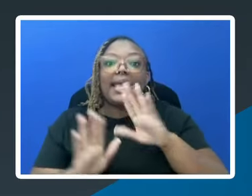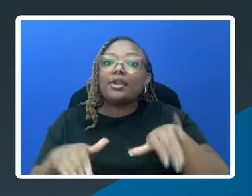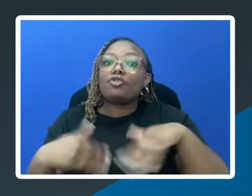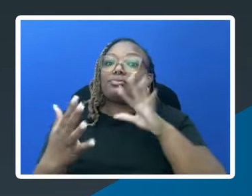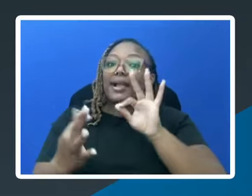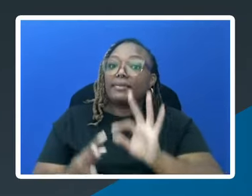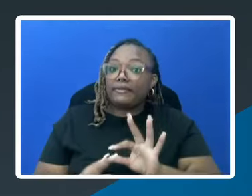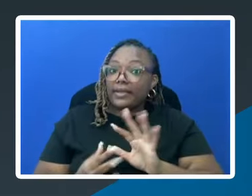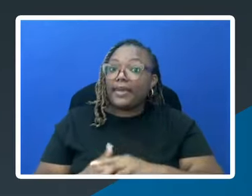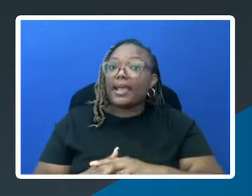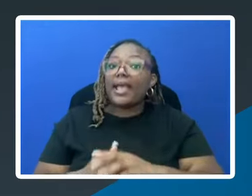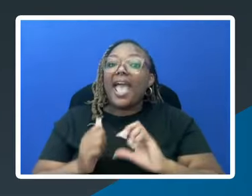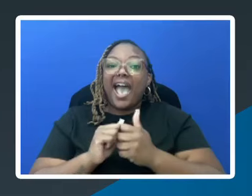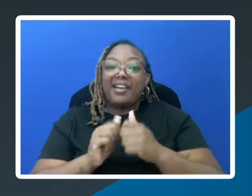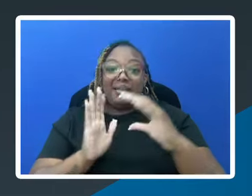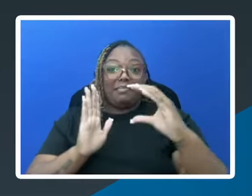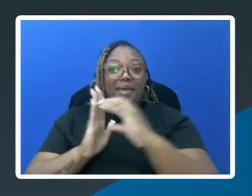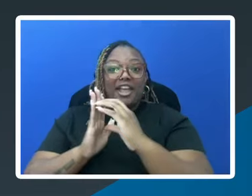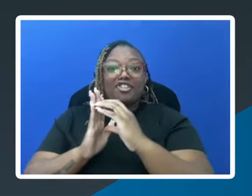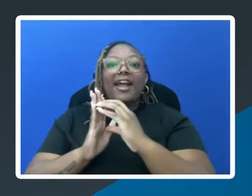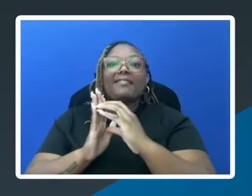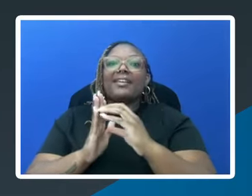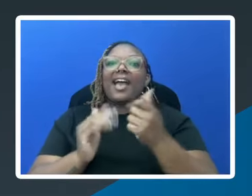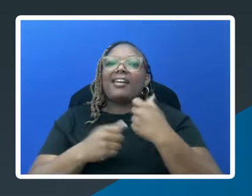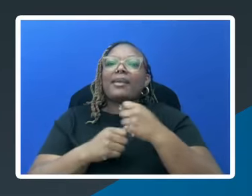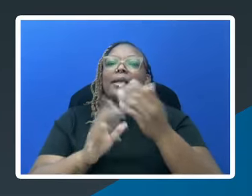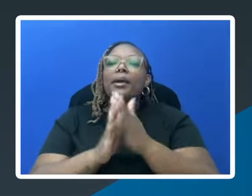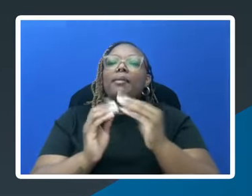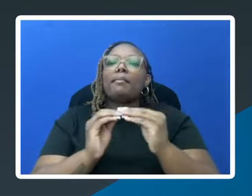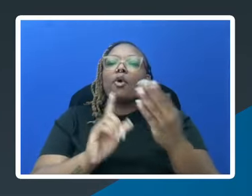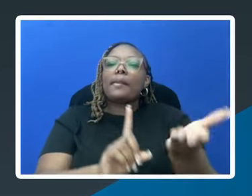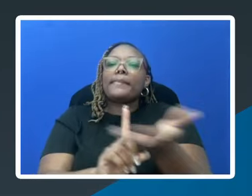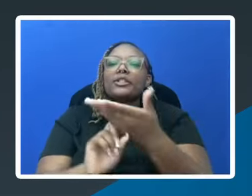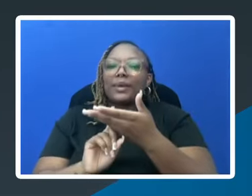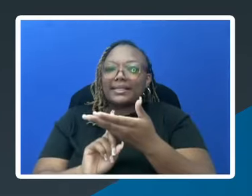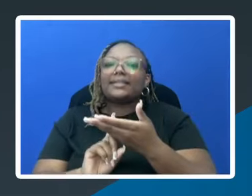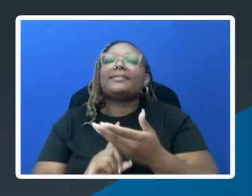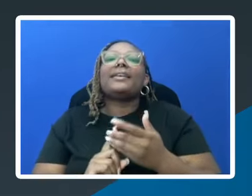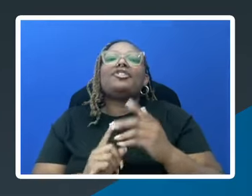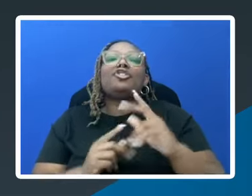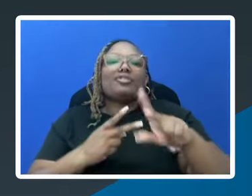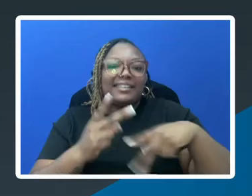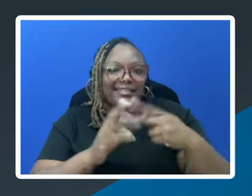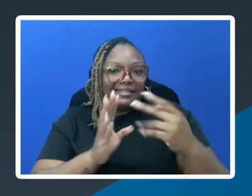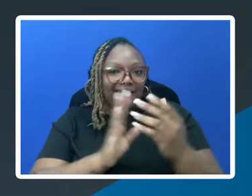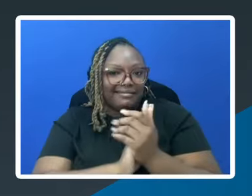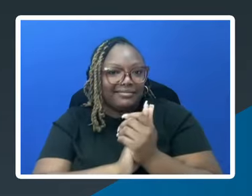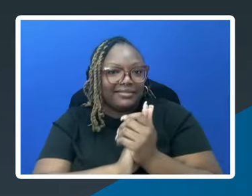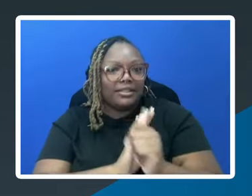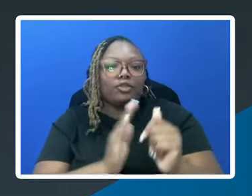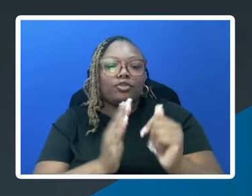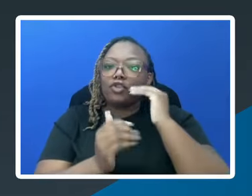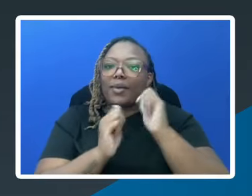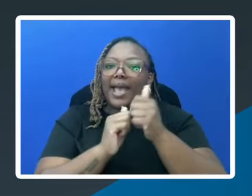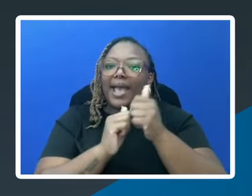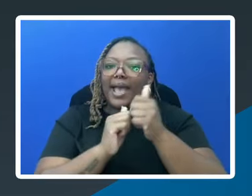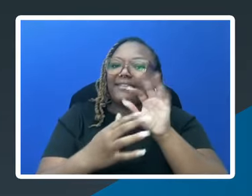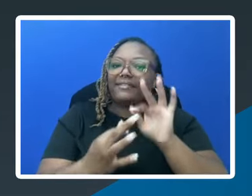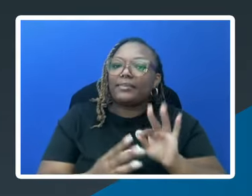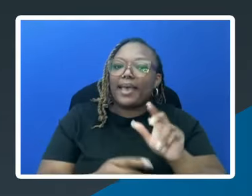paragraph more persuasive, right? These are the types of this skill of knowing how to get feedback from AI is critically